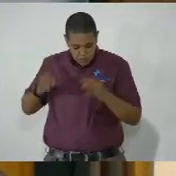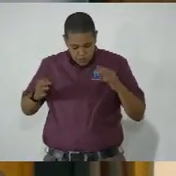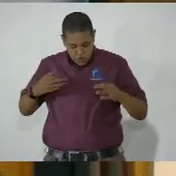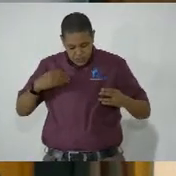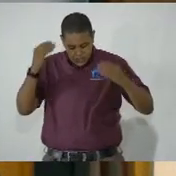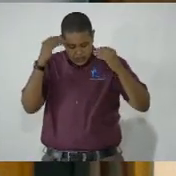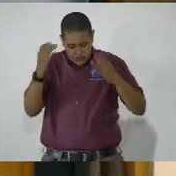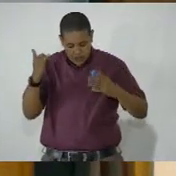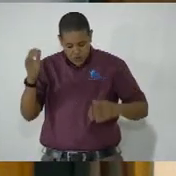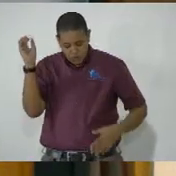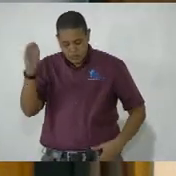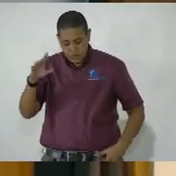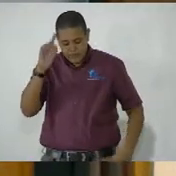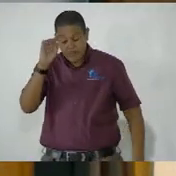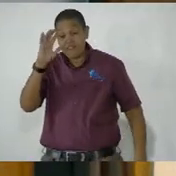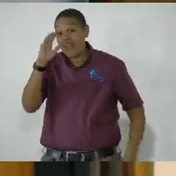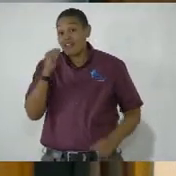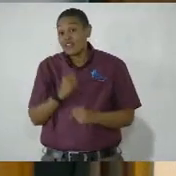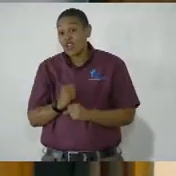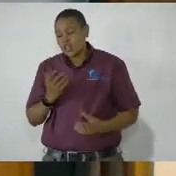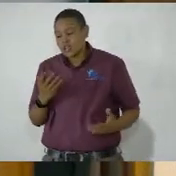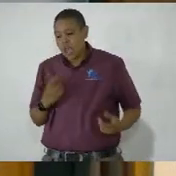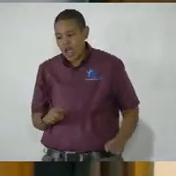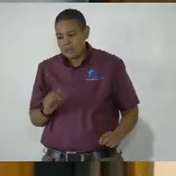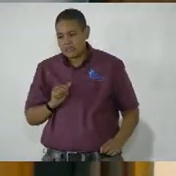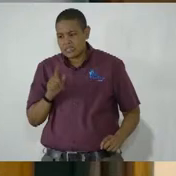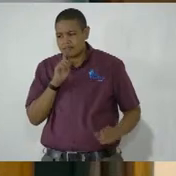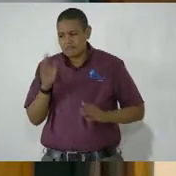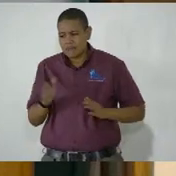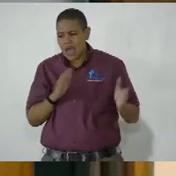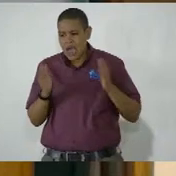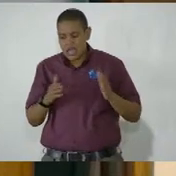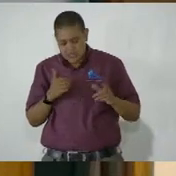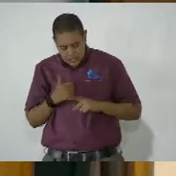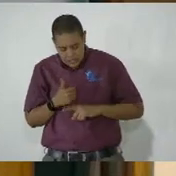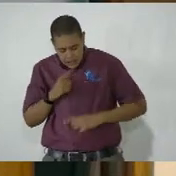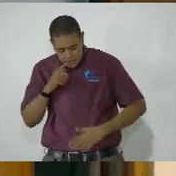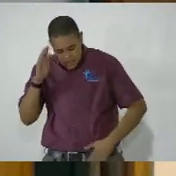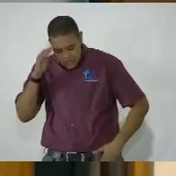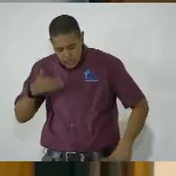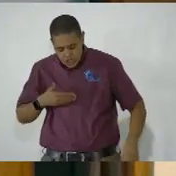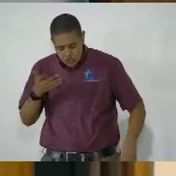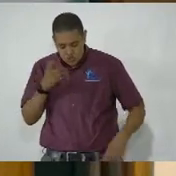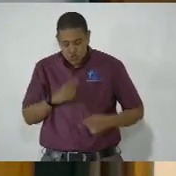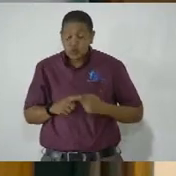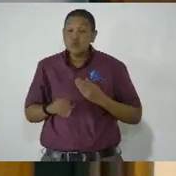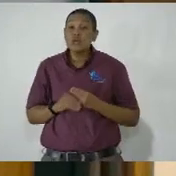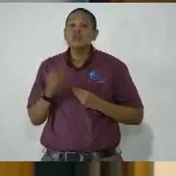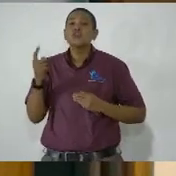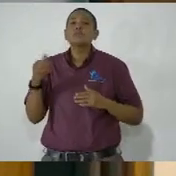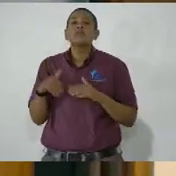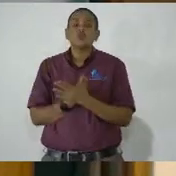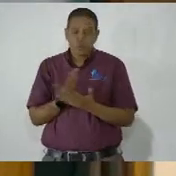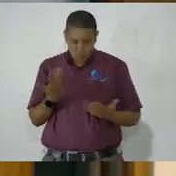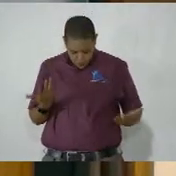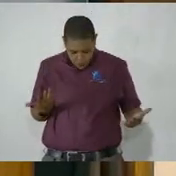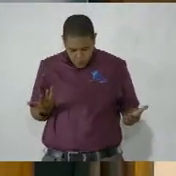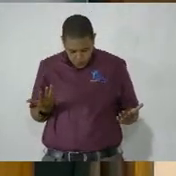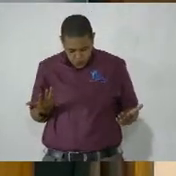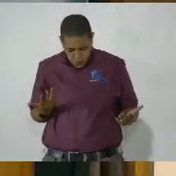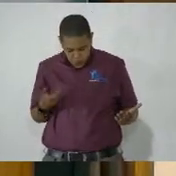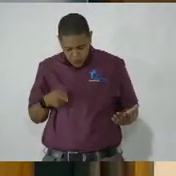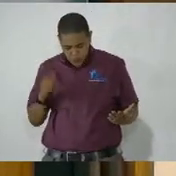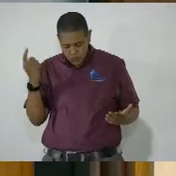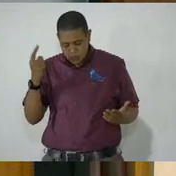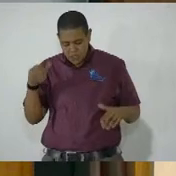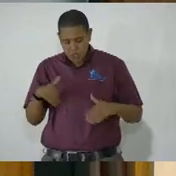put for 5 years. I plan, Madam Speaker, to introduce something new. And this is